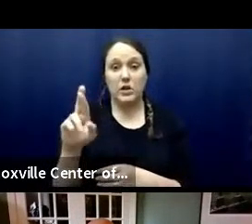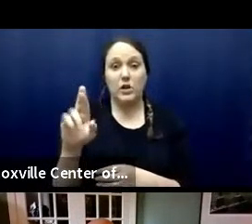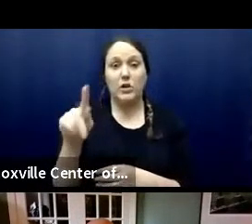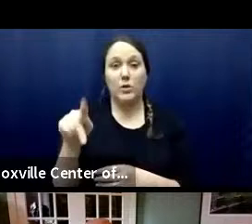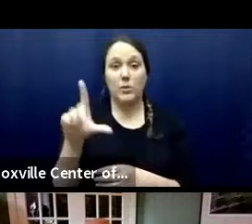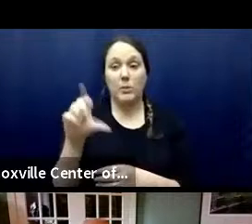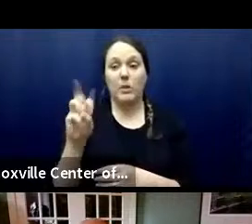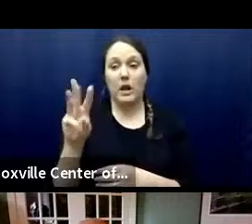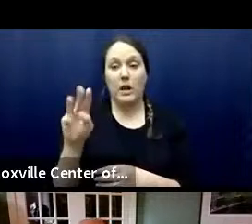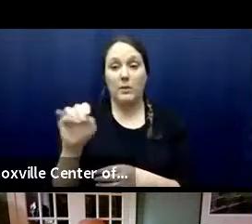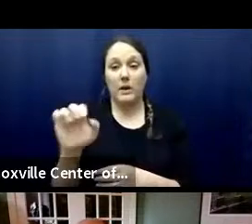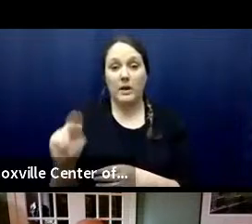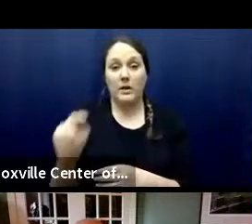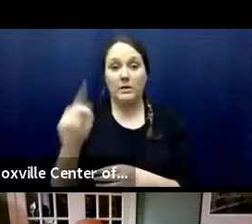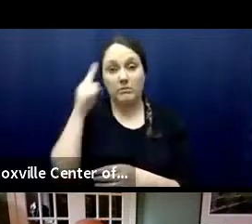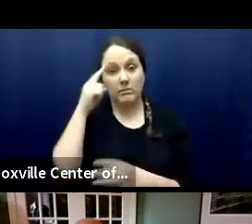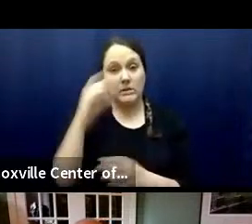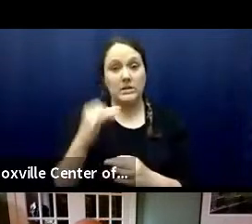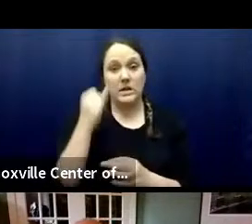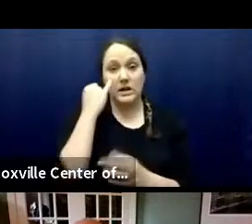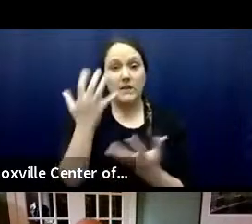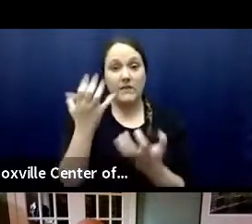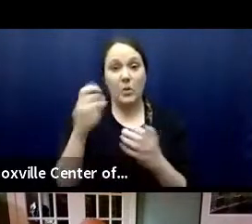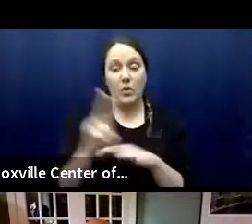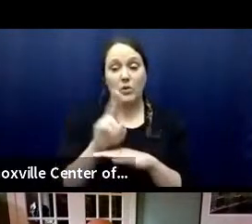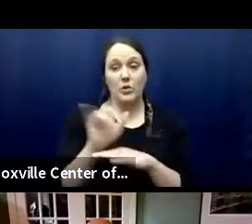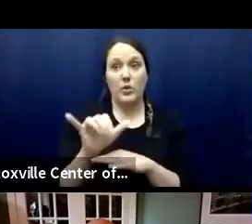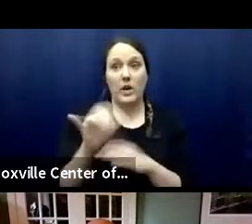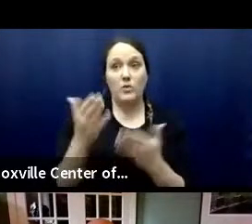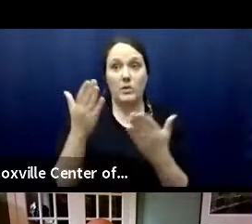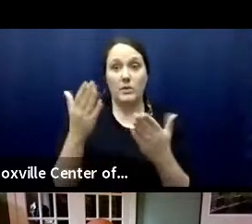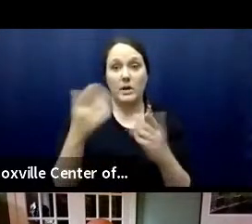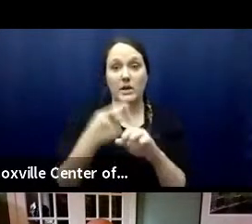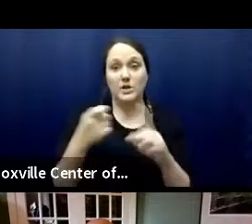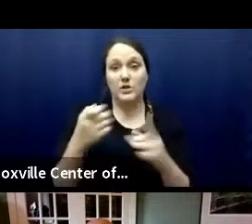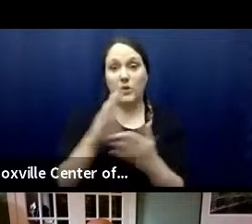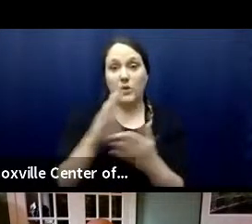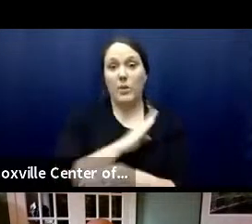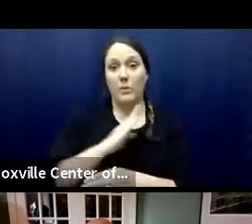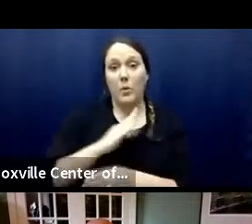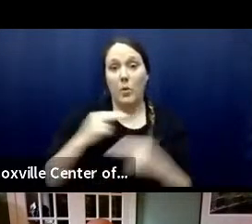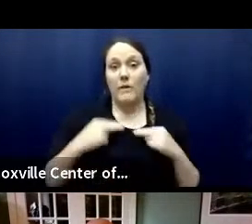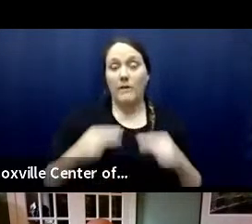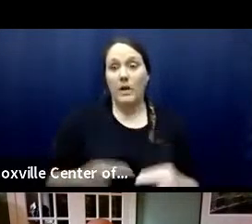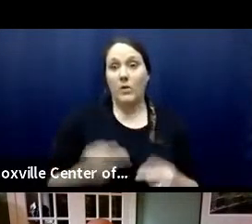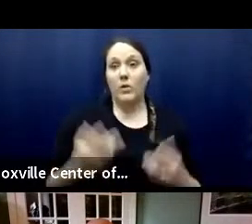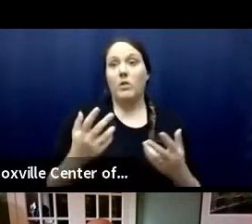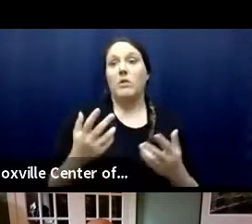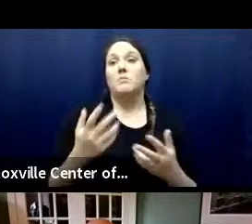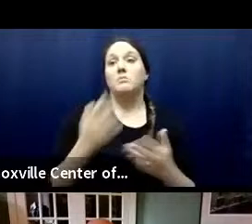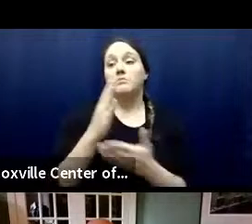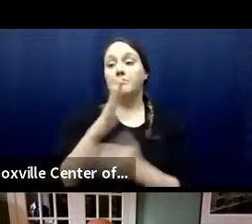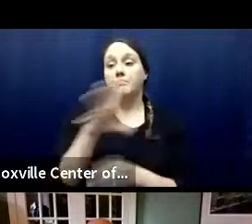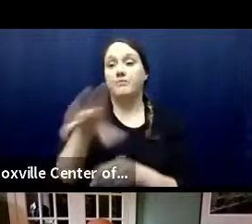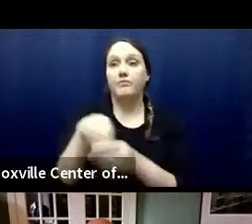to decide whether they wanted to use that recommendation from the Board of Health in part of how